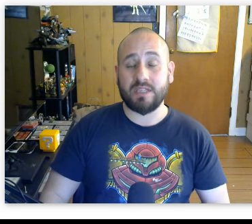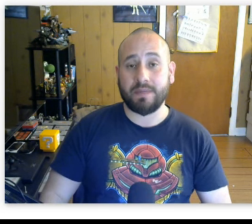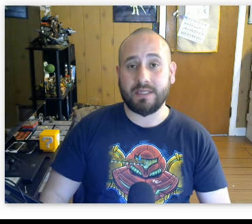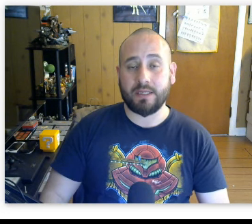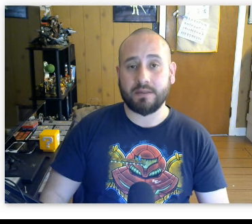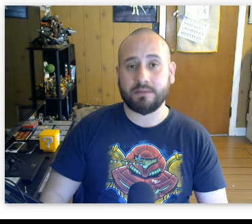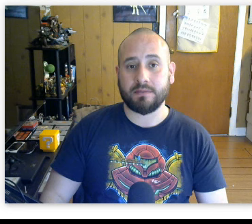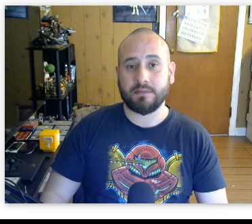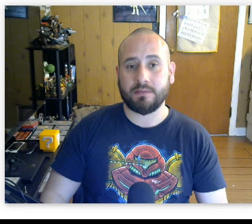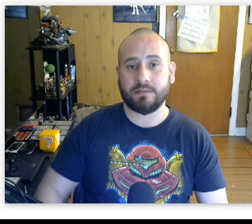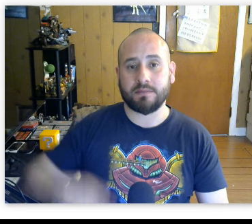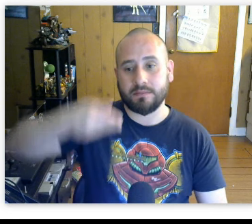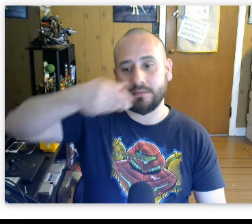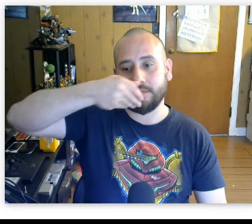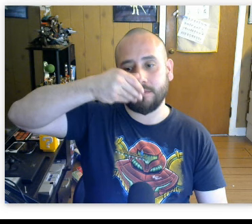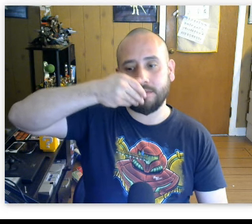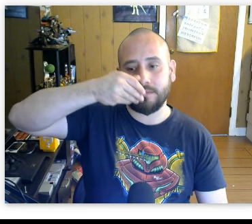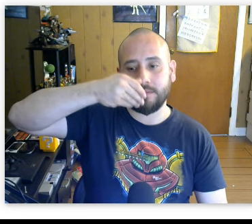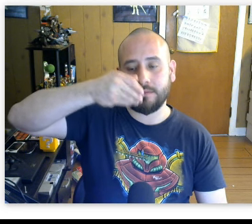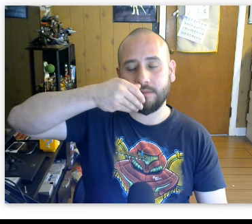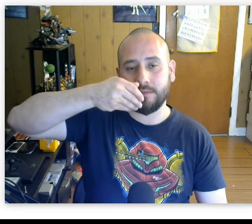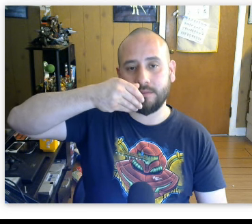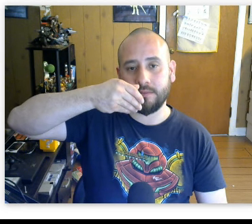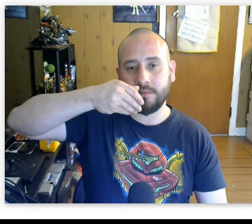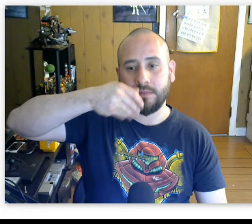2 cents for pizza.